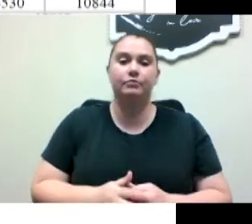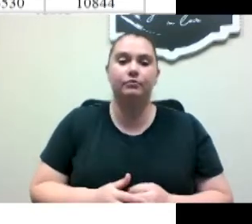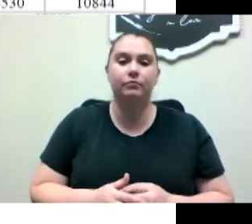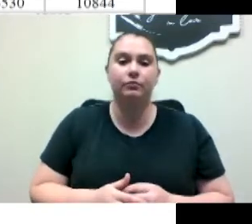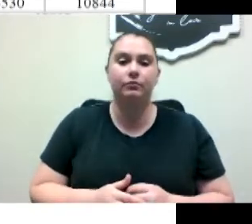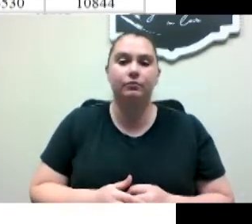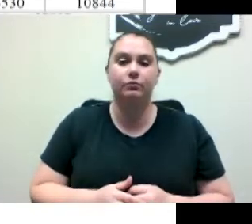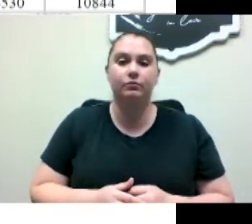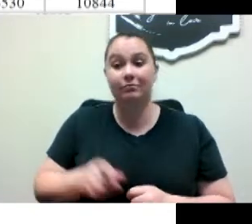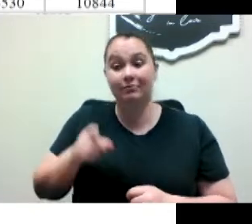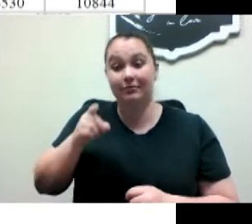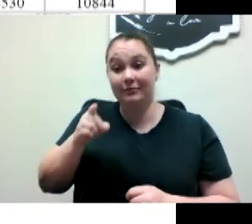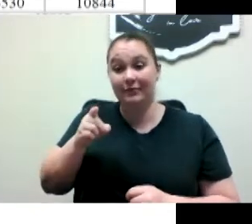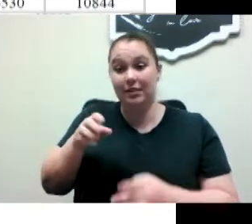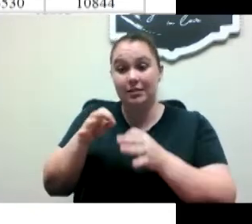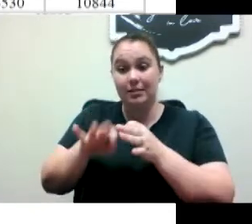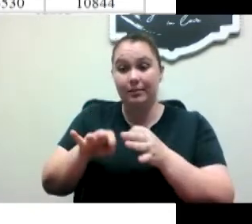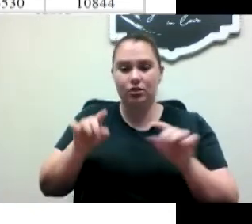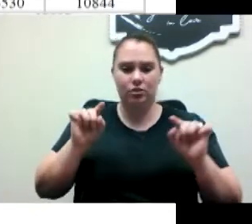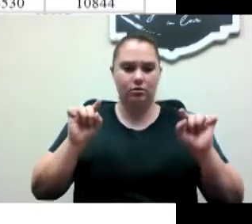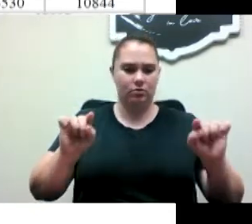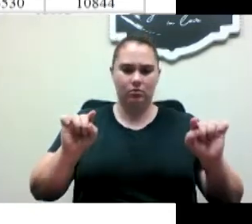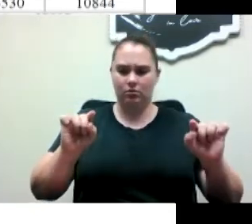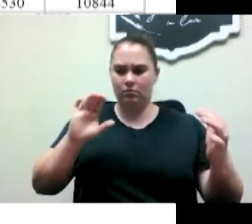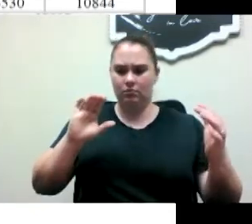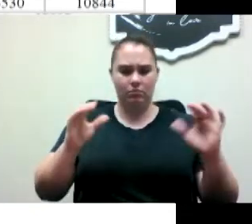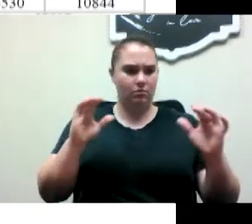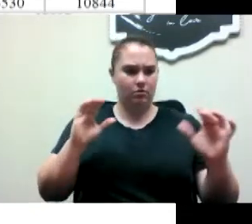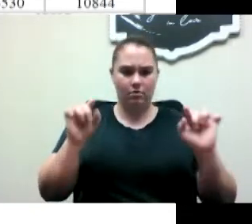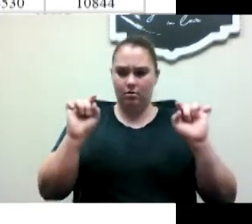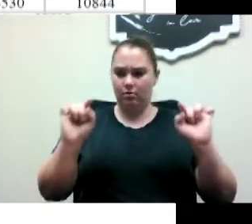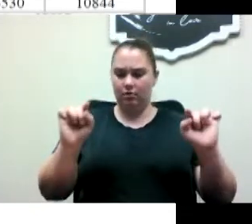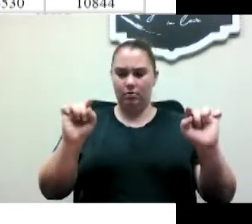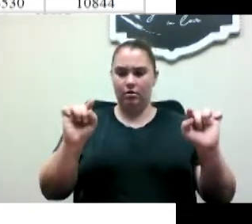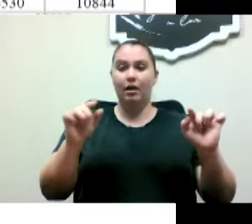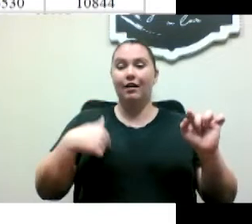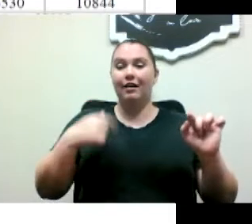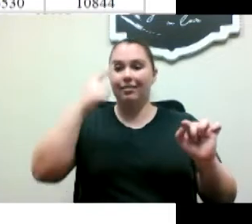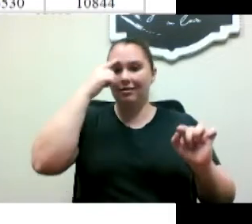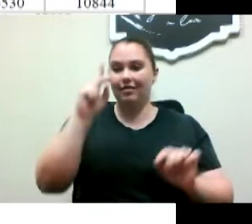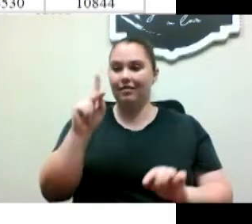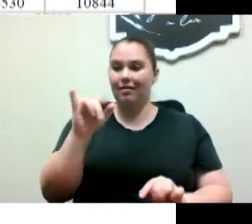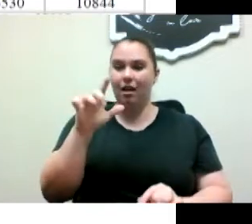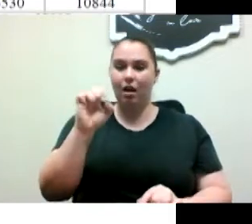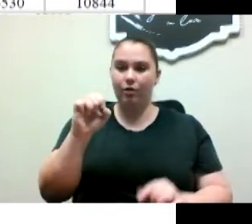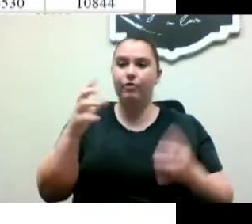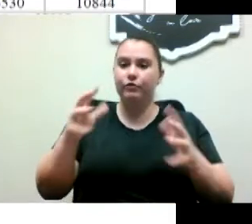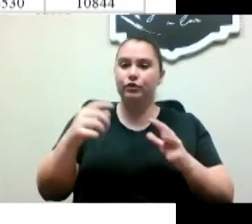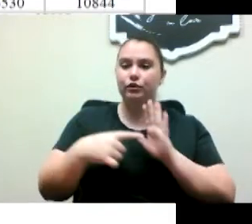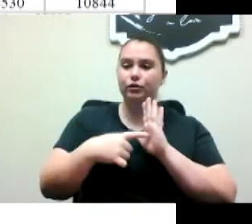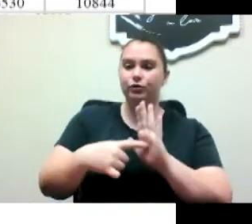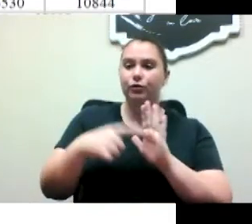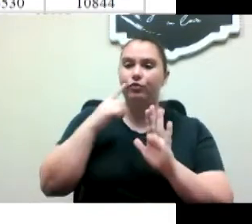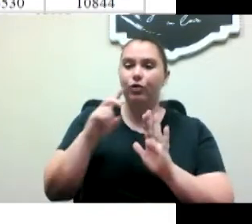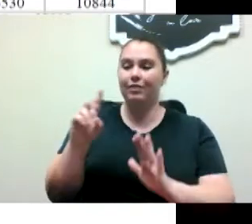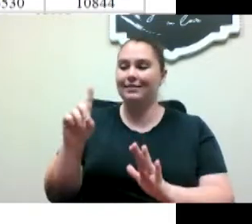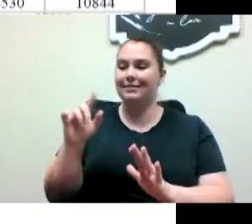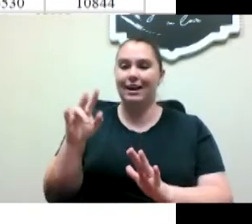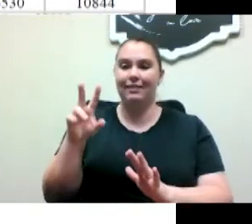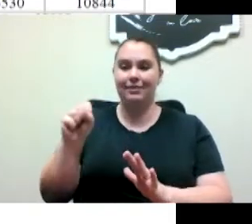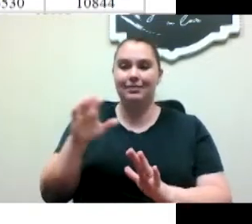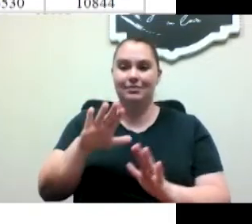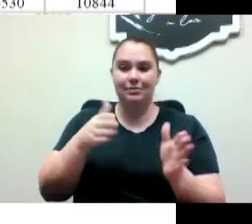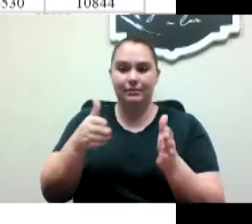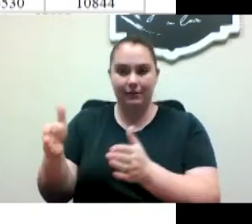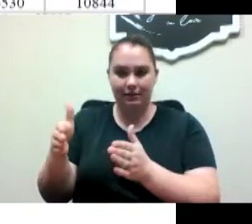This is simply side by side, and I think Kyle has presented you with the Davis stats, the ones